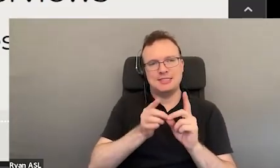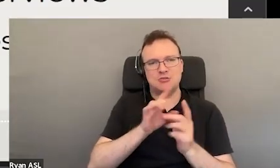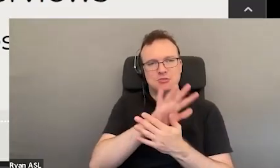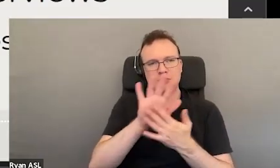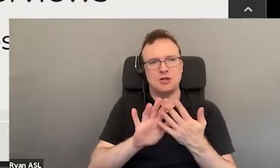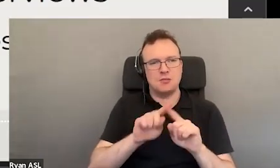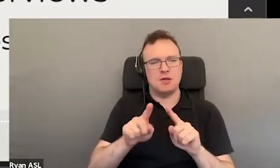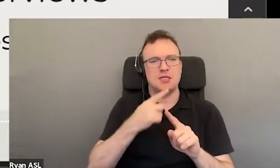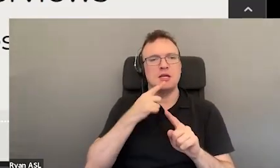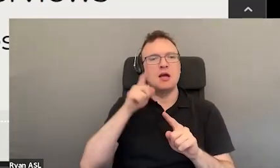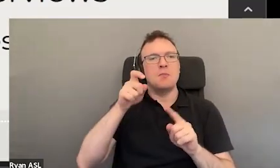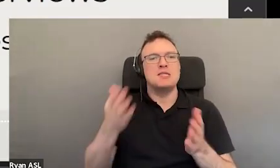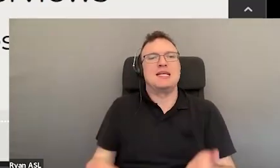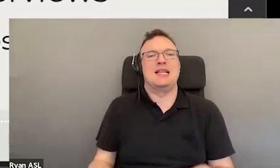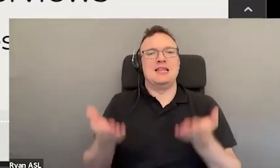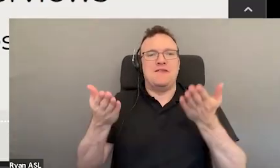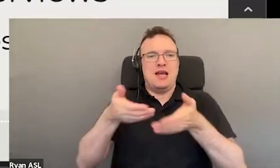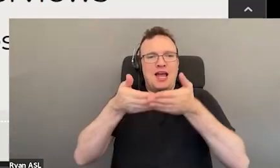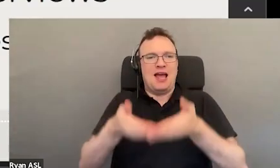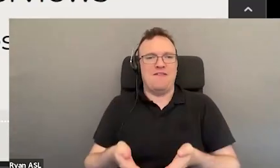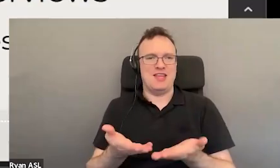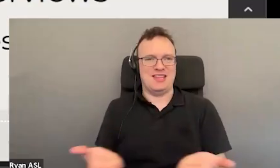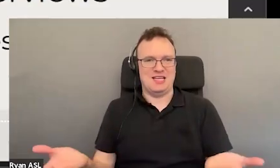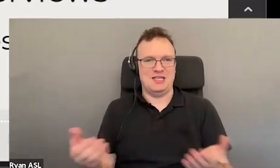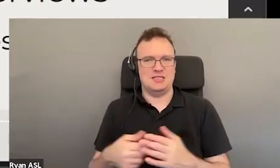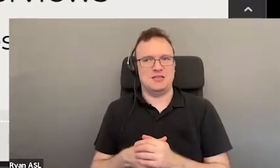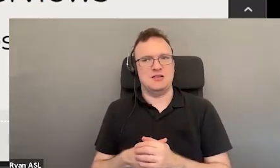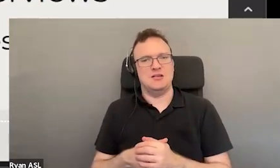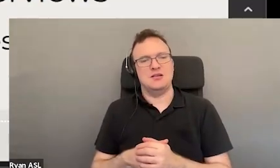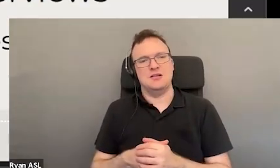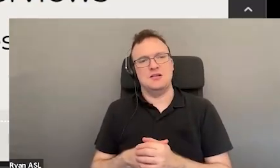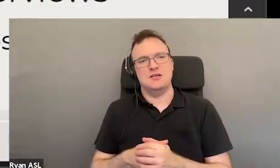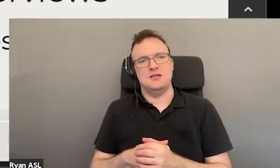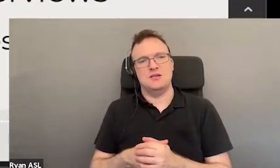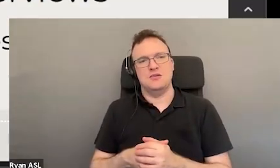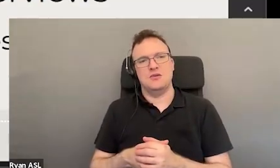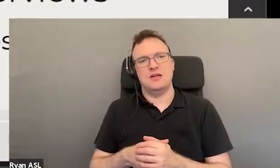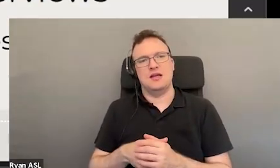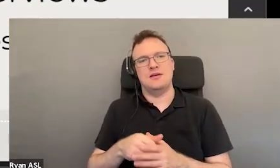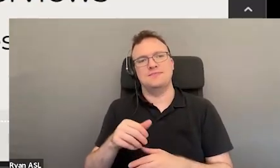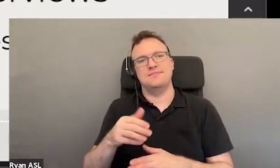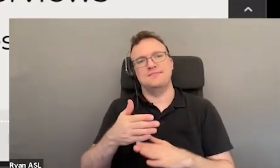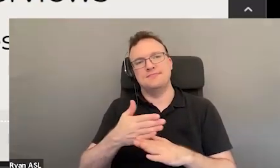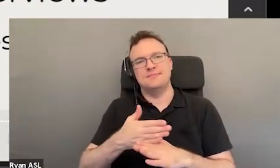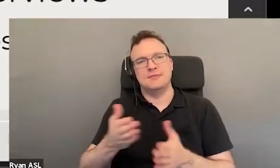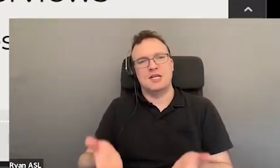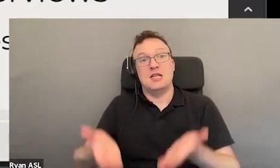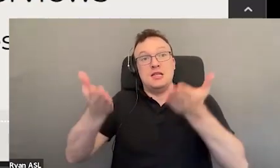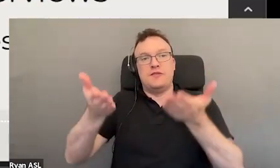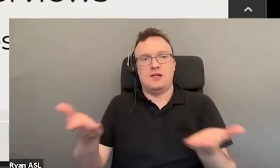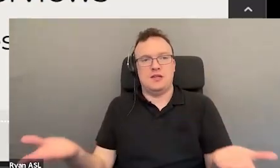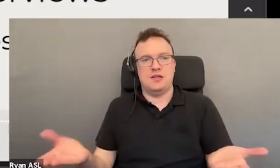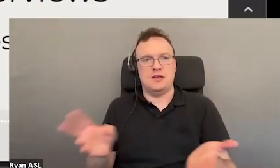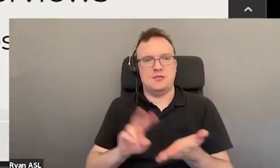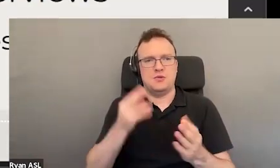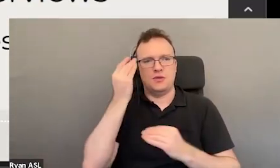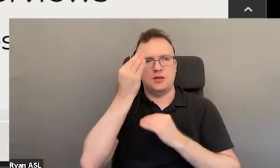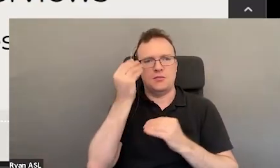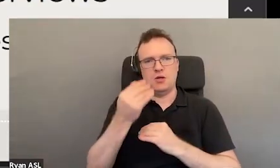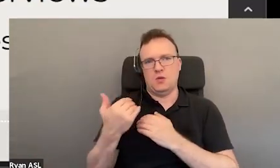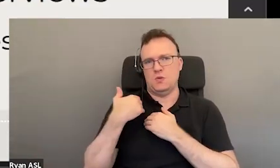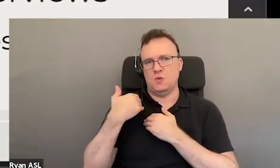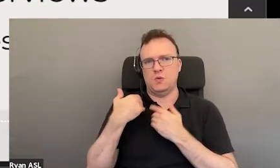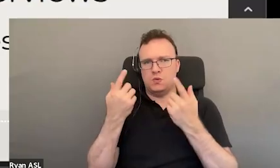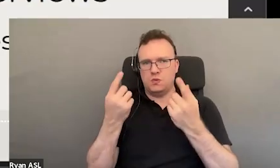heavy lifting restriction or a medium lifting restriction. What we need to do is consider what the duties